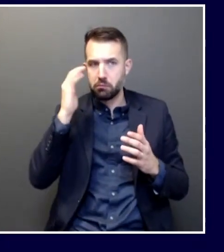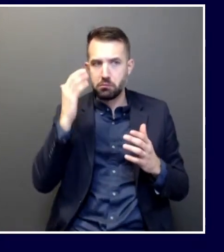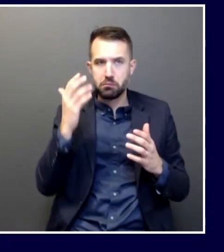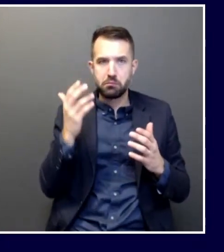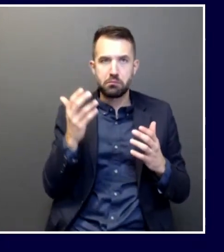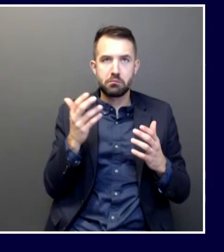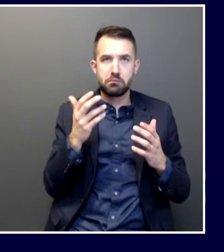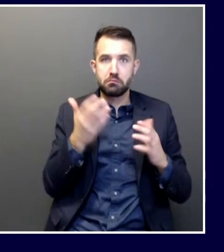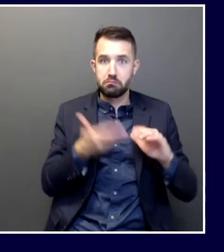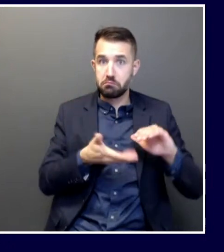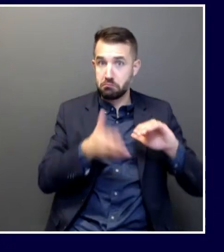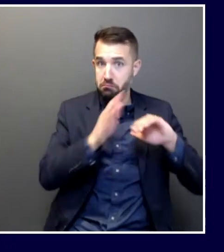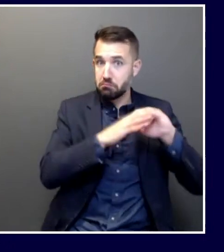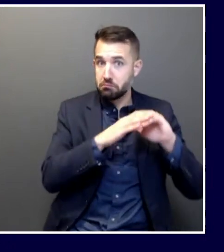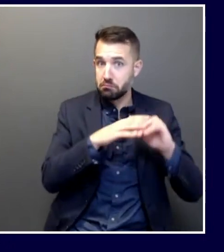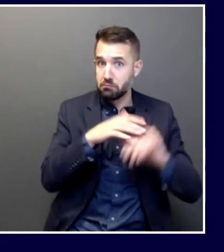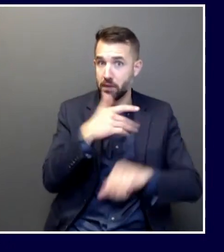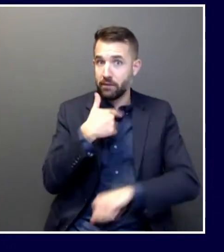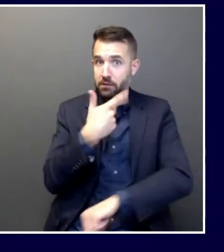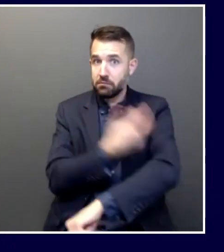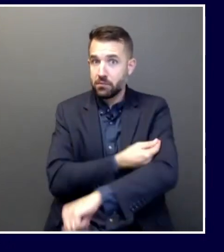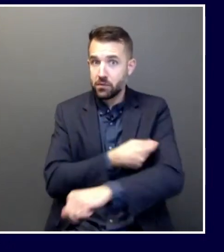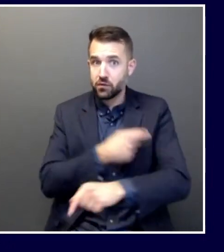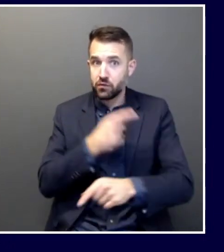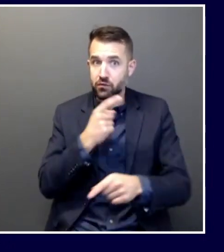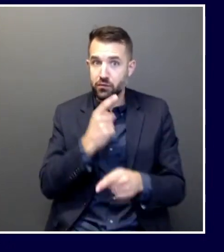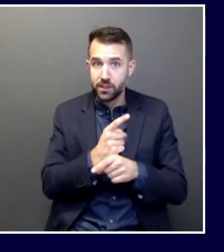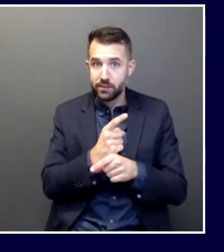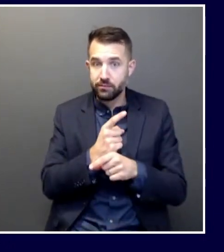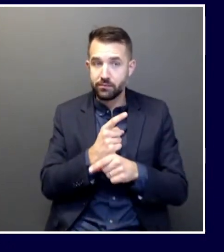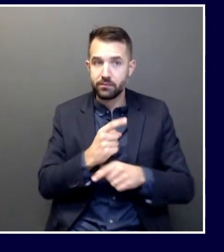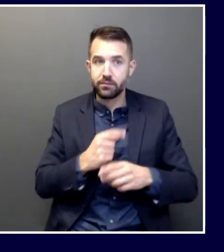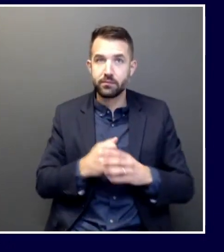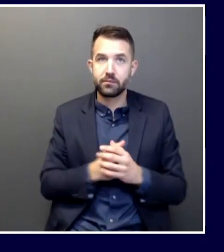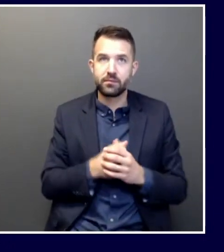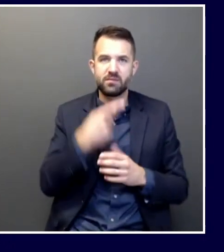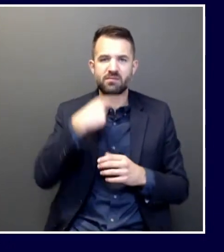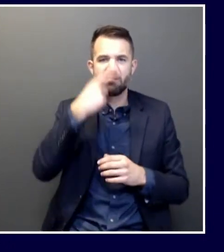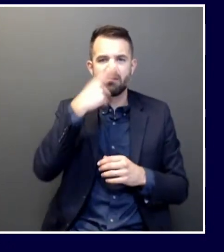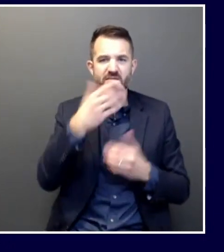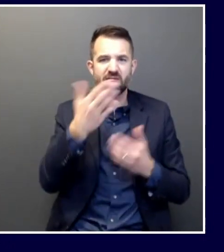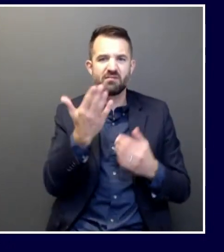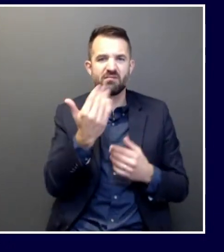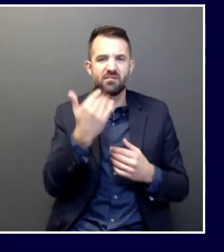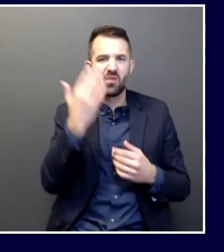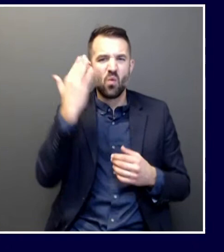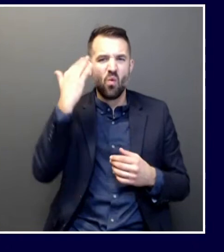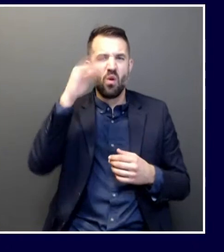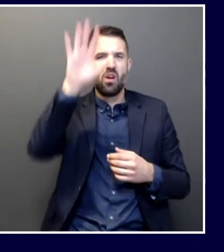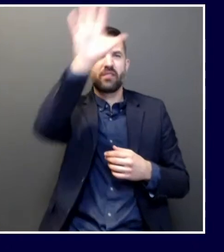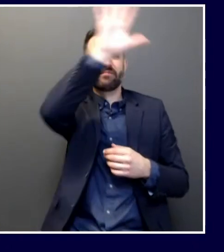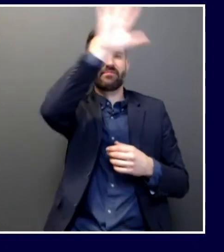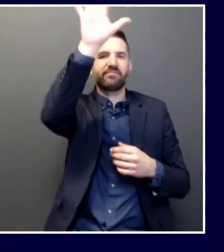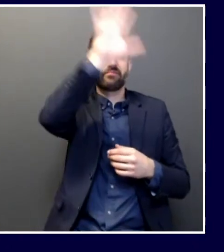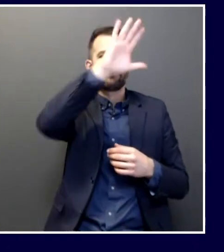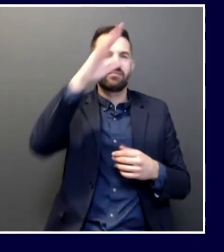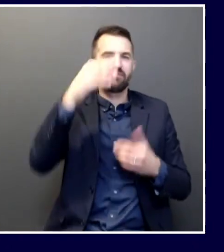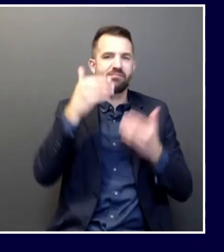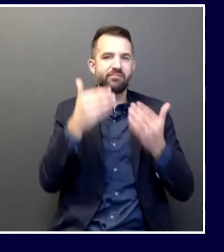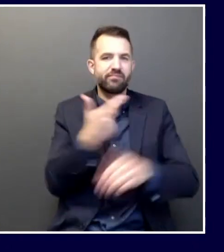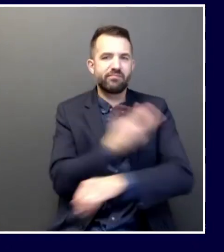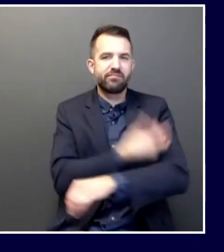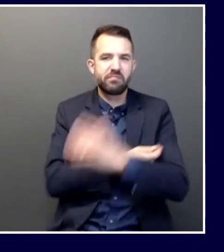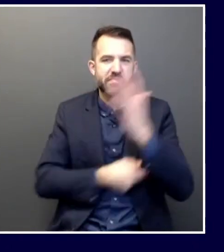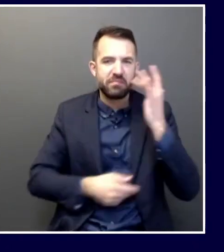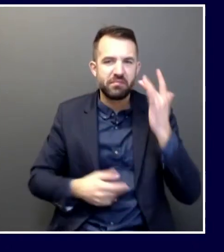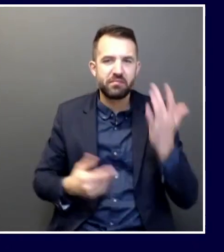as well. Could you speak to why that might be and what the state needs to do to make sure that